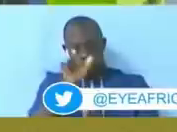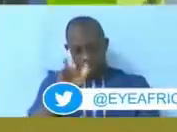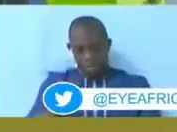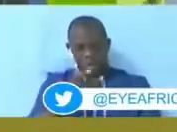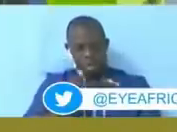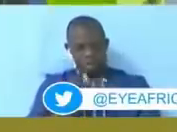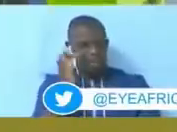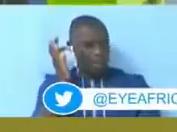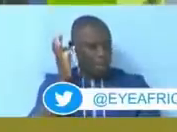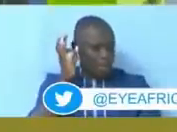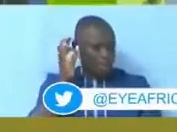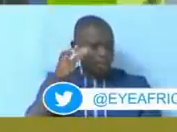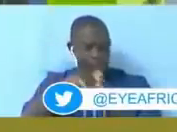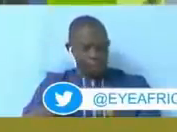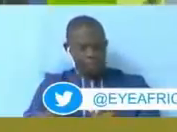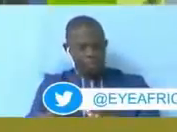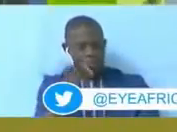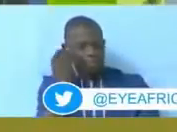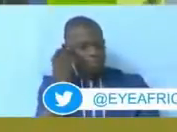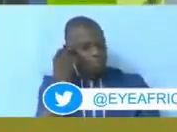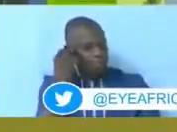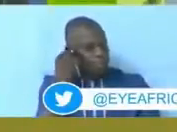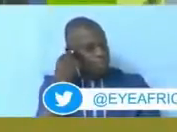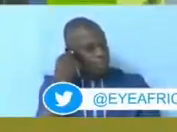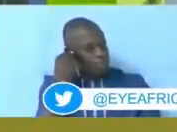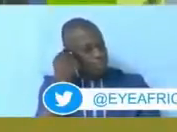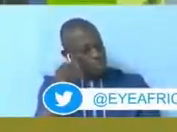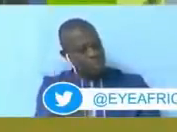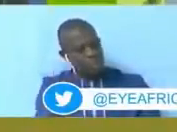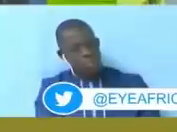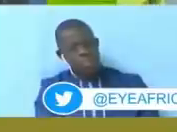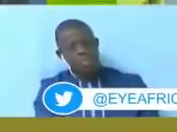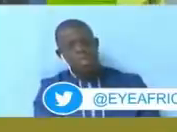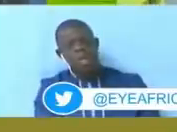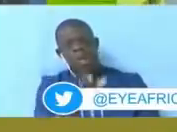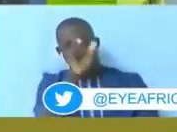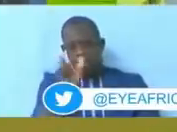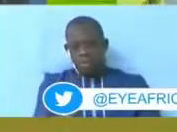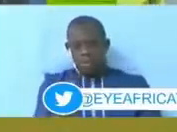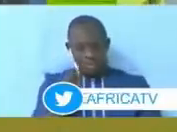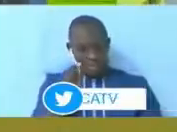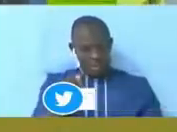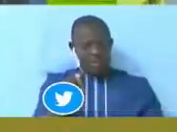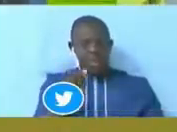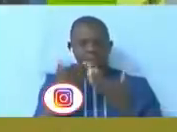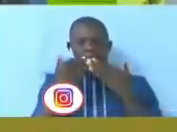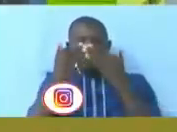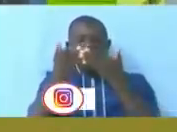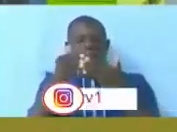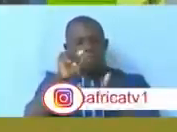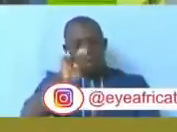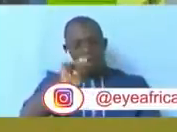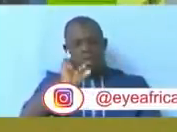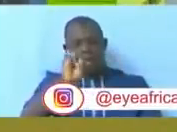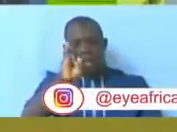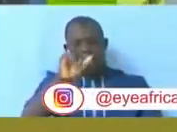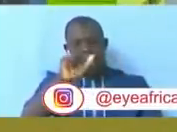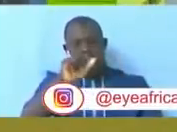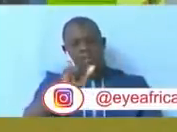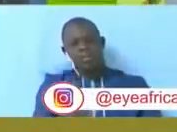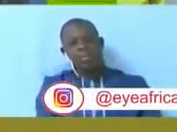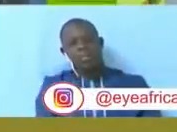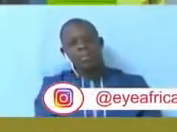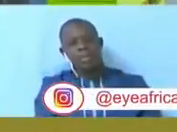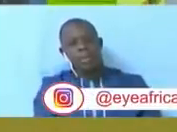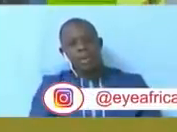Nicola Sunguro do Babulu. She was the NIA informant. Walam NIA in Kibar Dilat, Walam Kibaro di